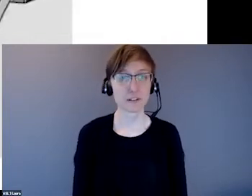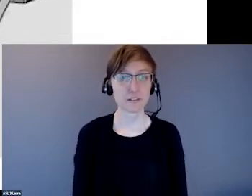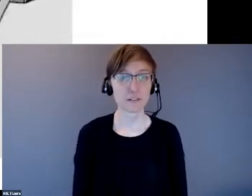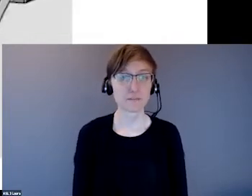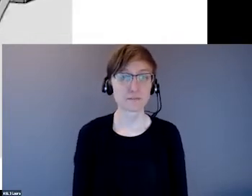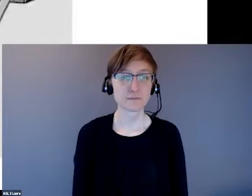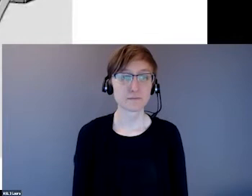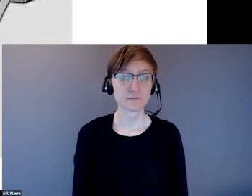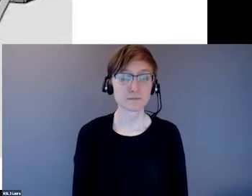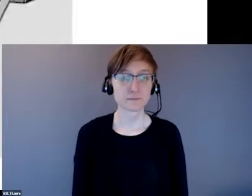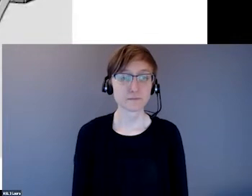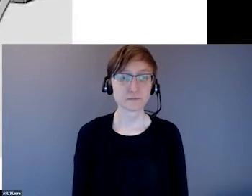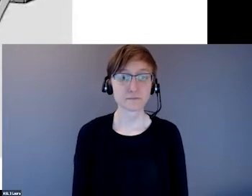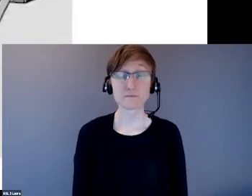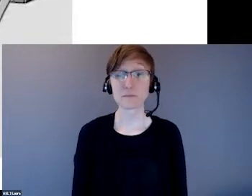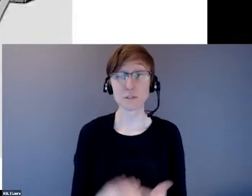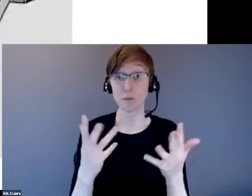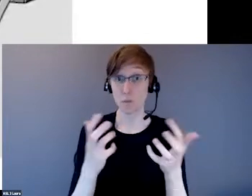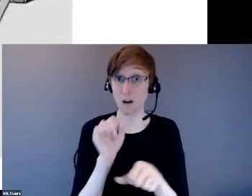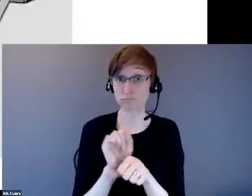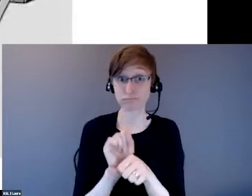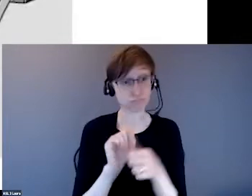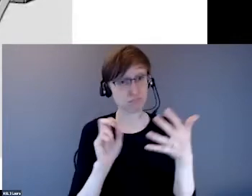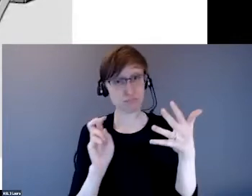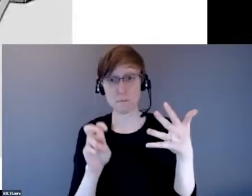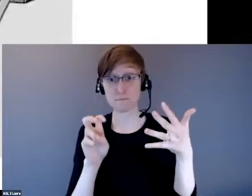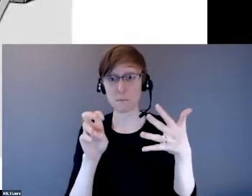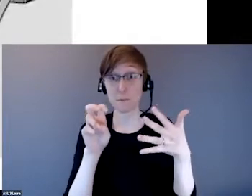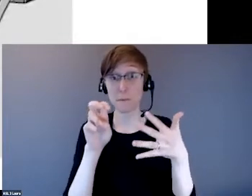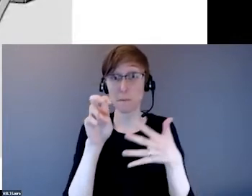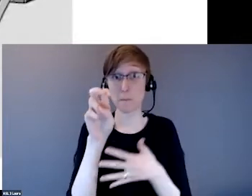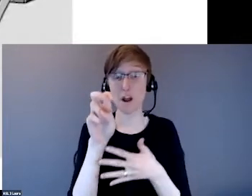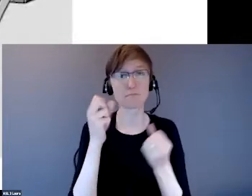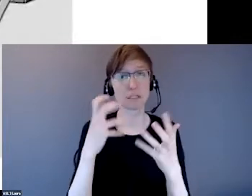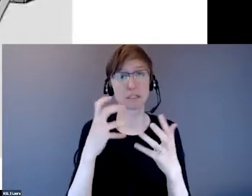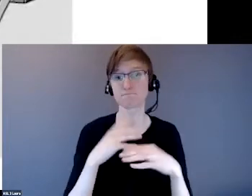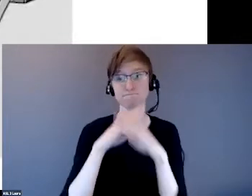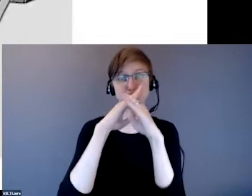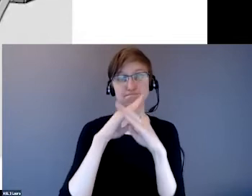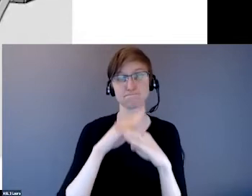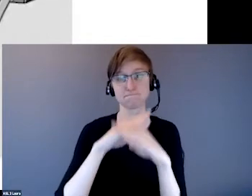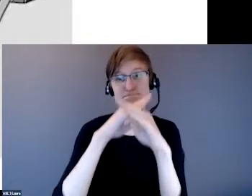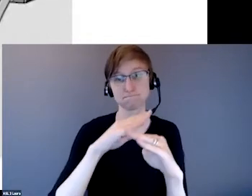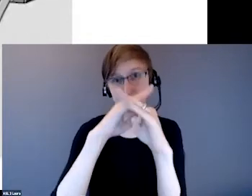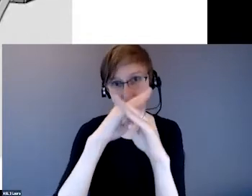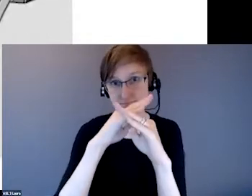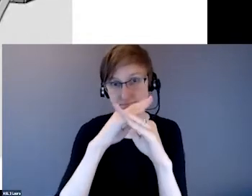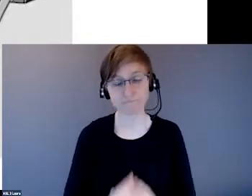advancement barriers that many persons with disabilities often face when inside of organizations trying to move up through those